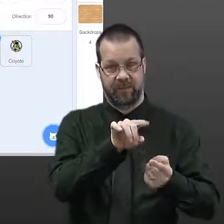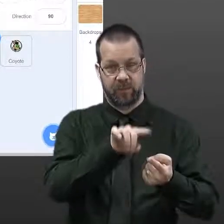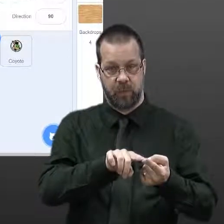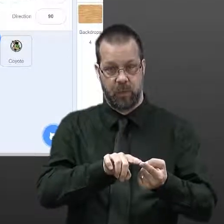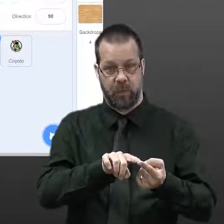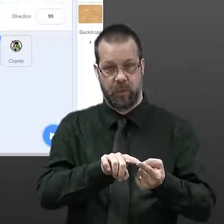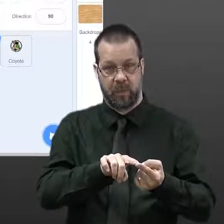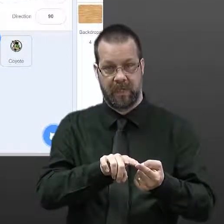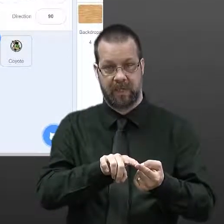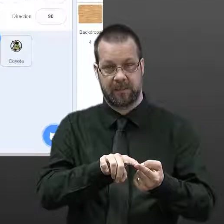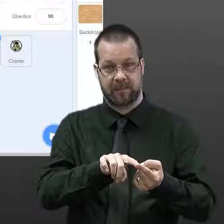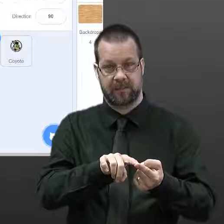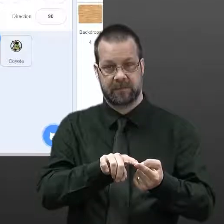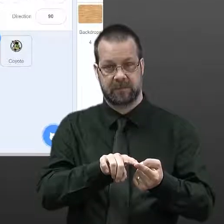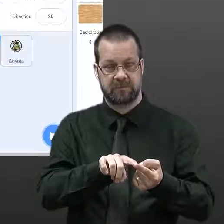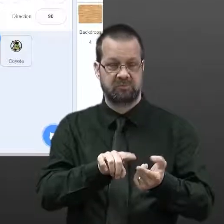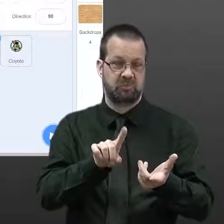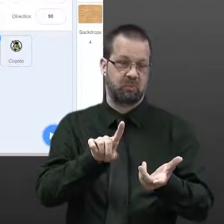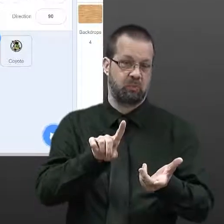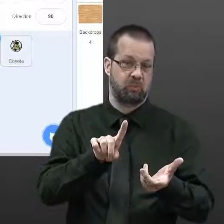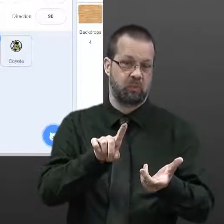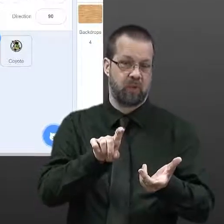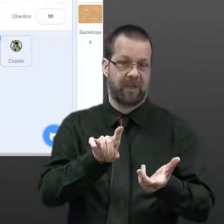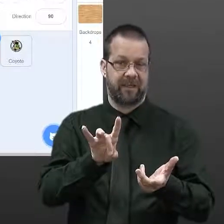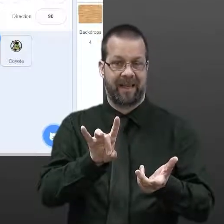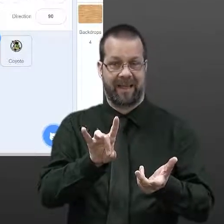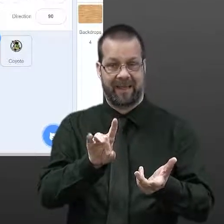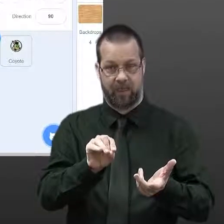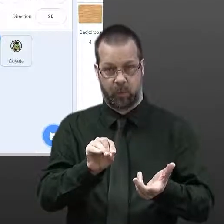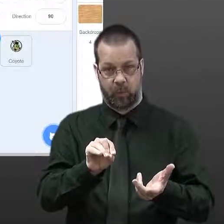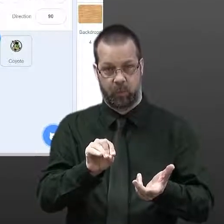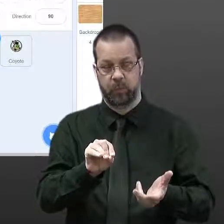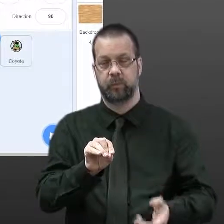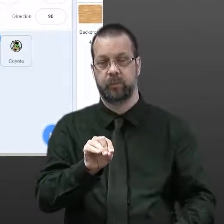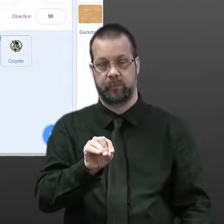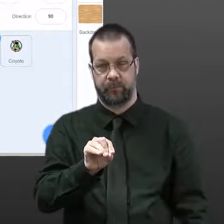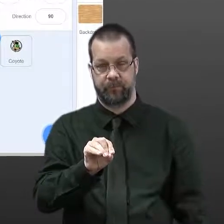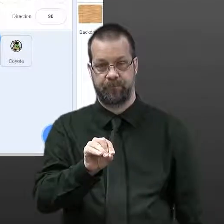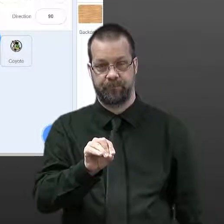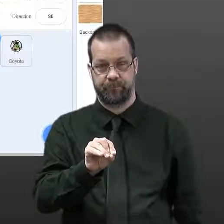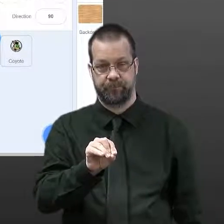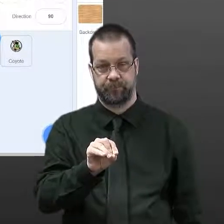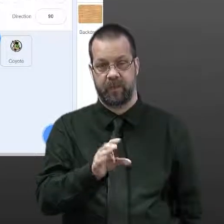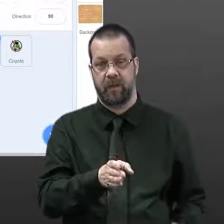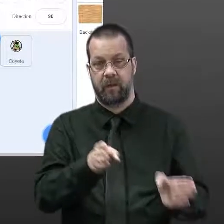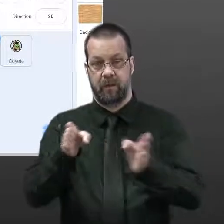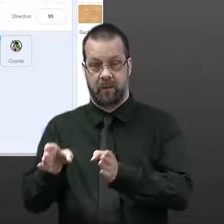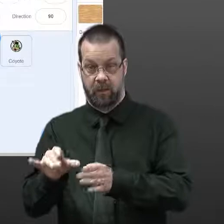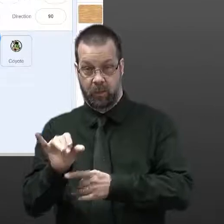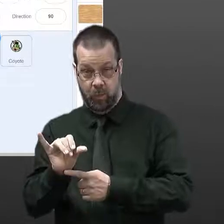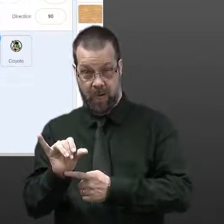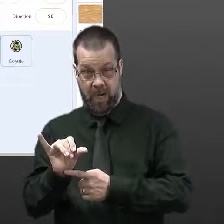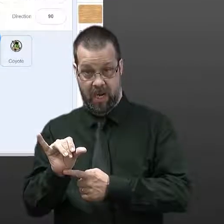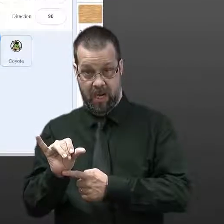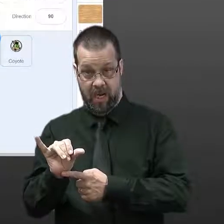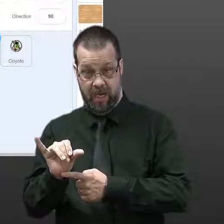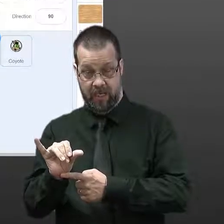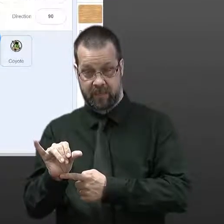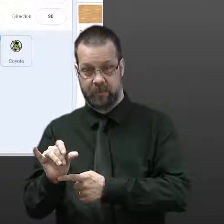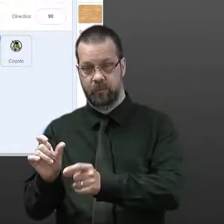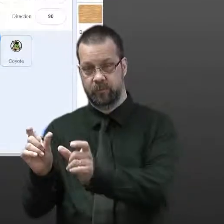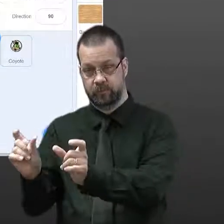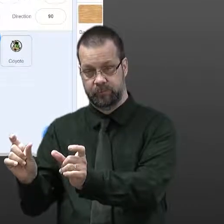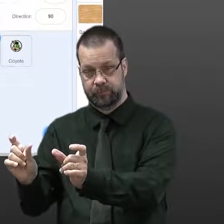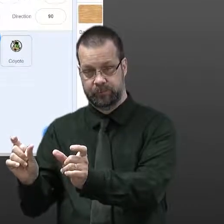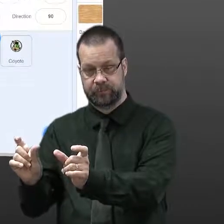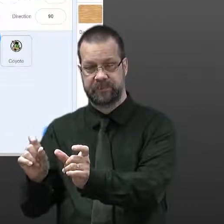-50 to 180. And on the Y pick random,